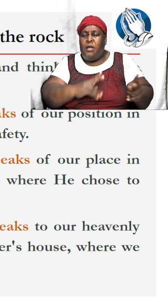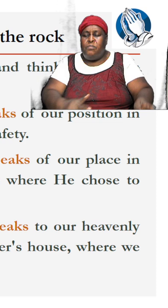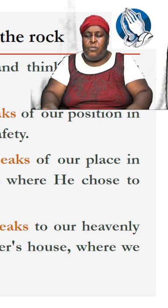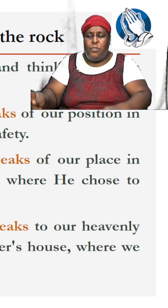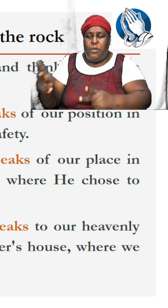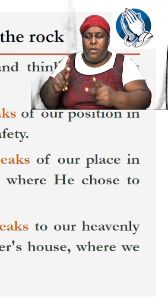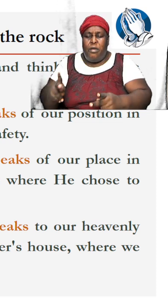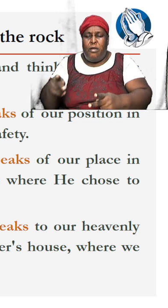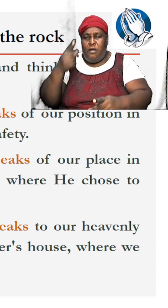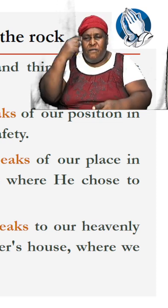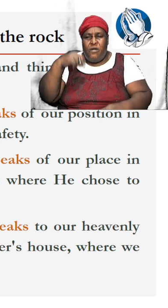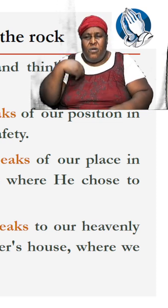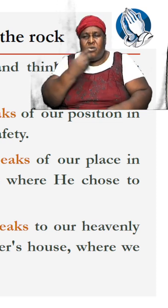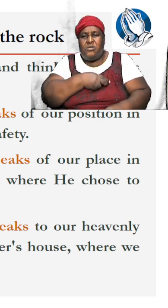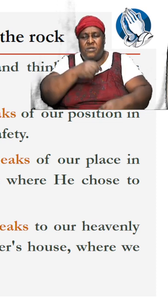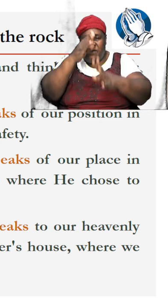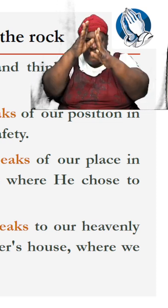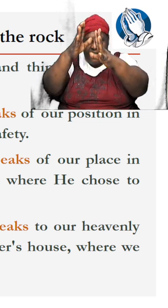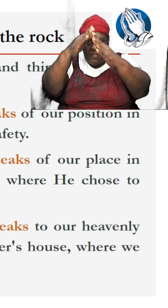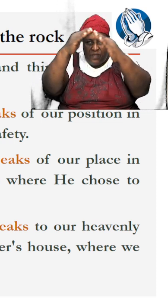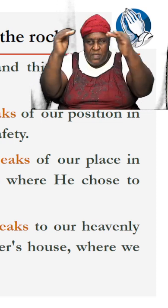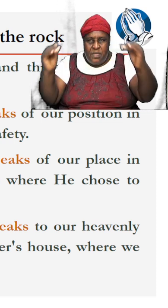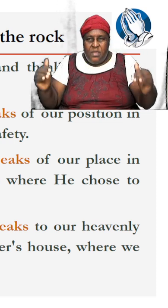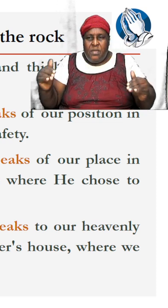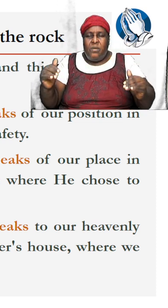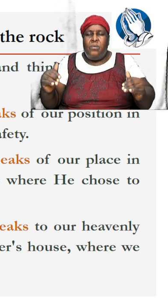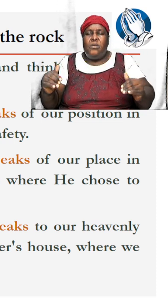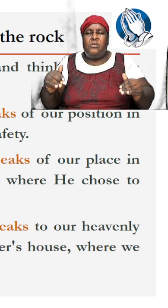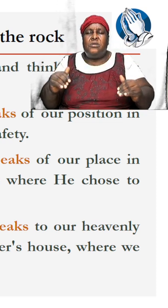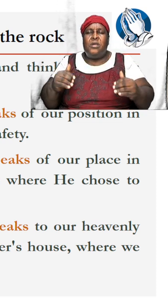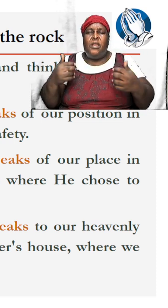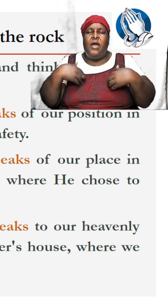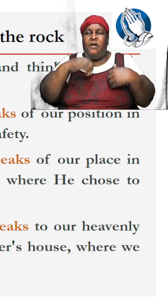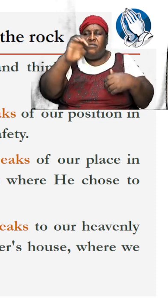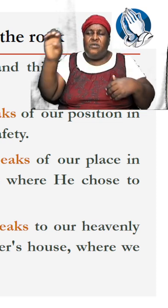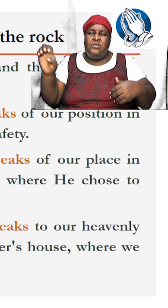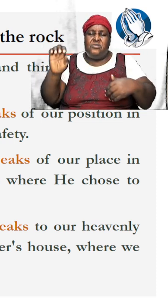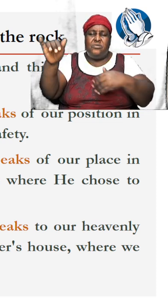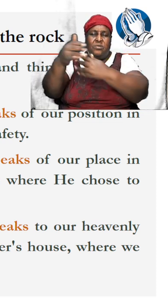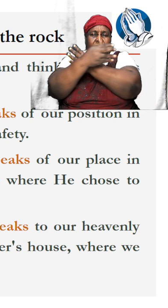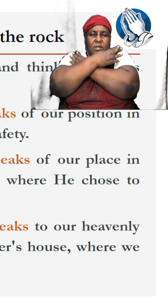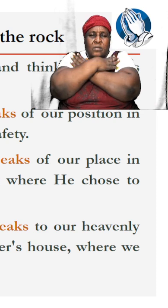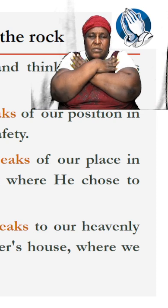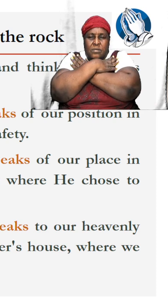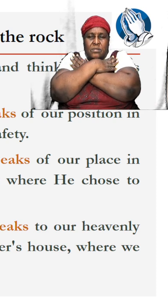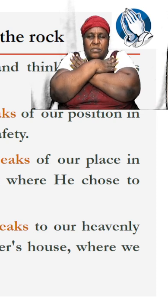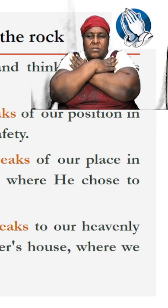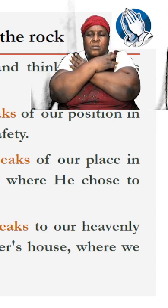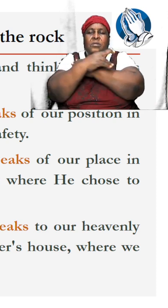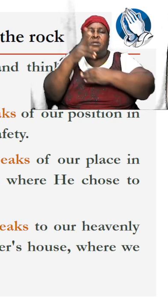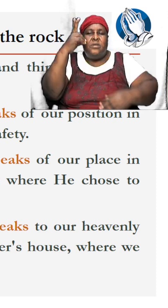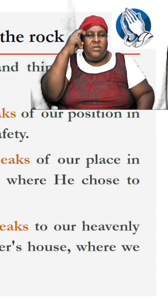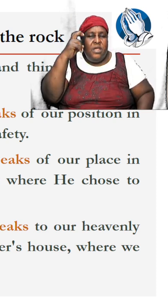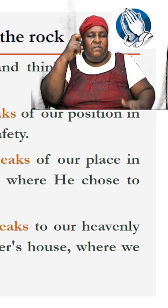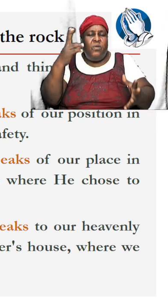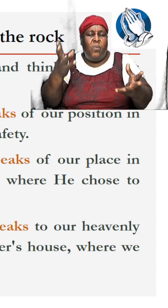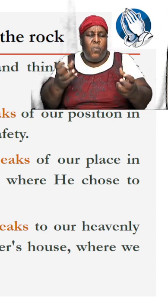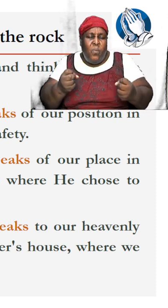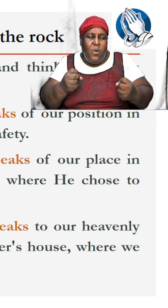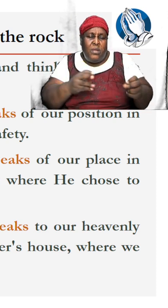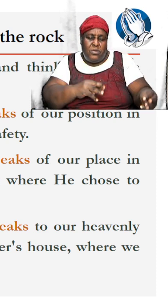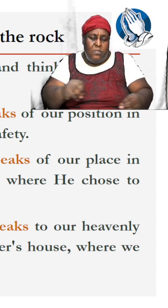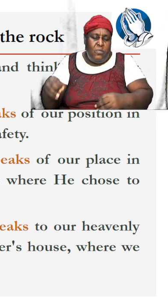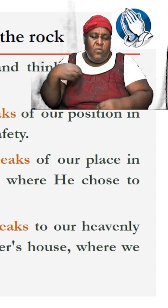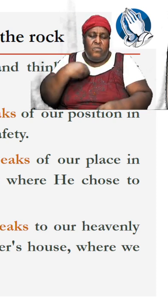house where we shall enjoy his eternal rest. The devil wants to move us out of the